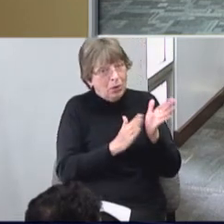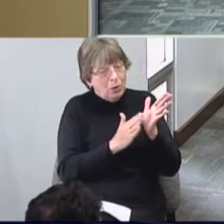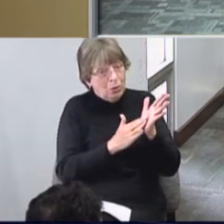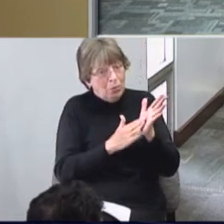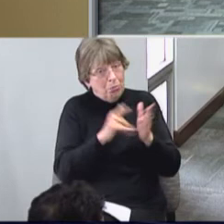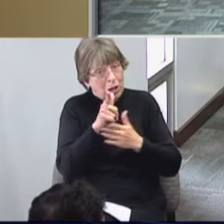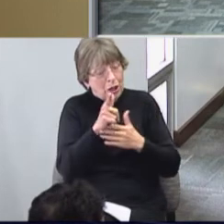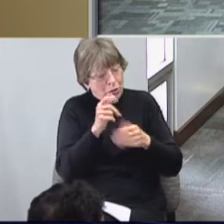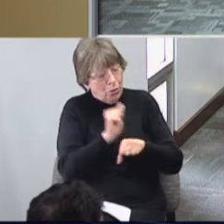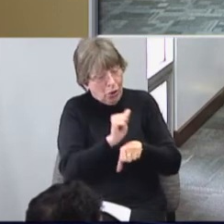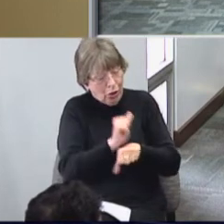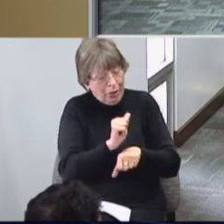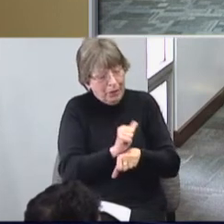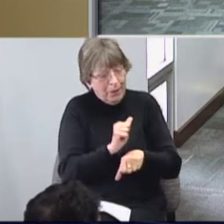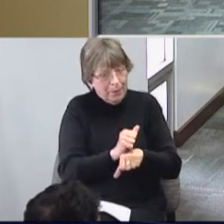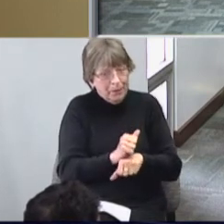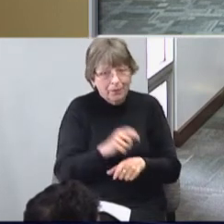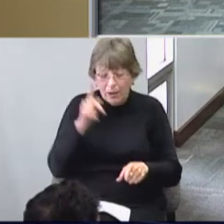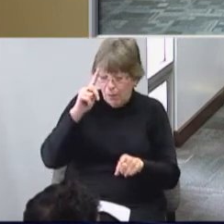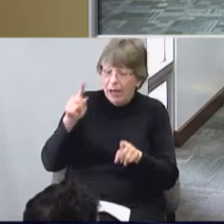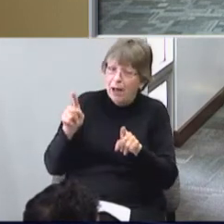I'd agree. Mm-hmm.